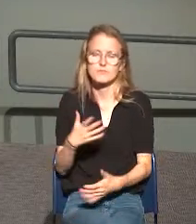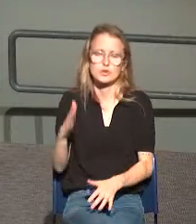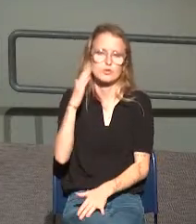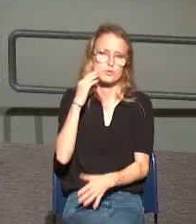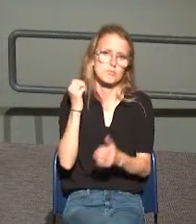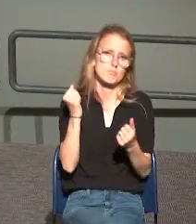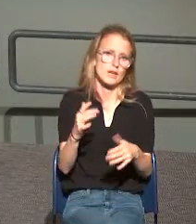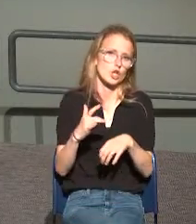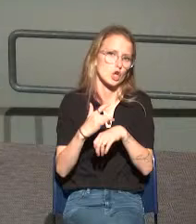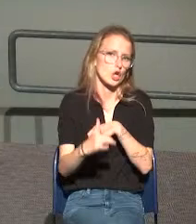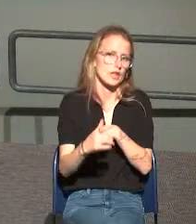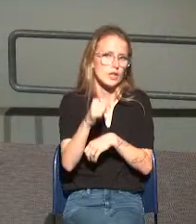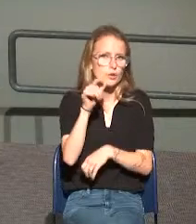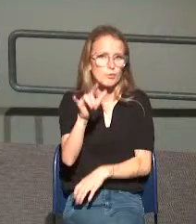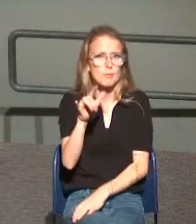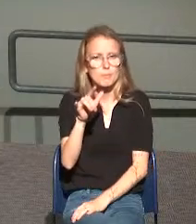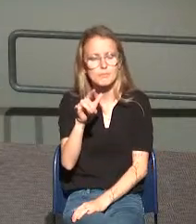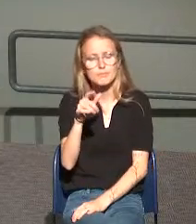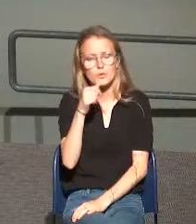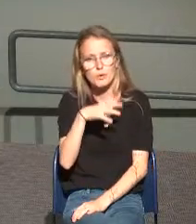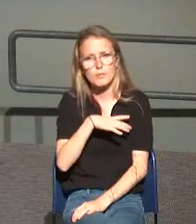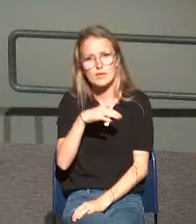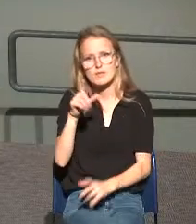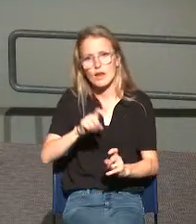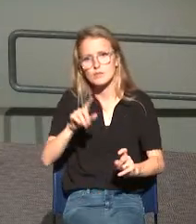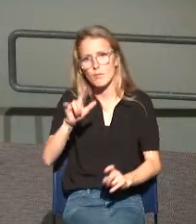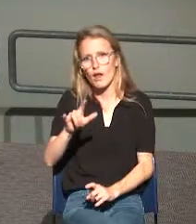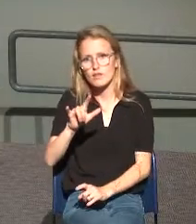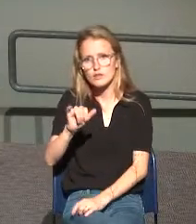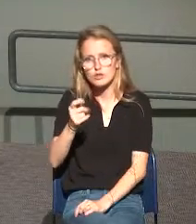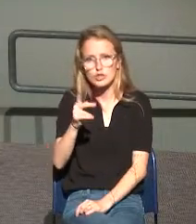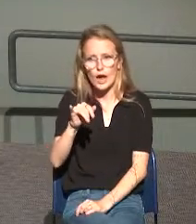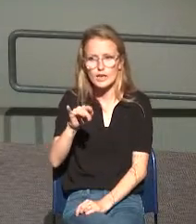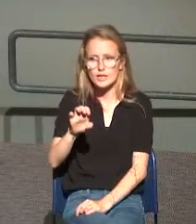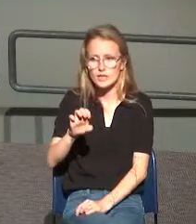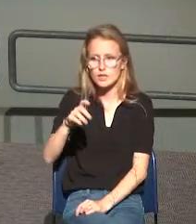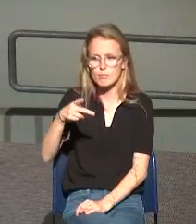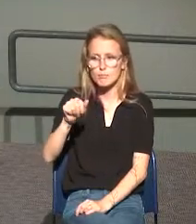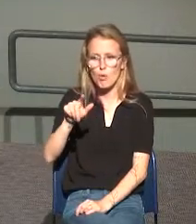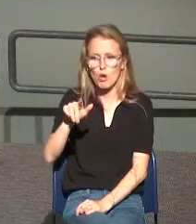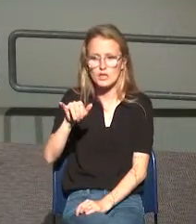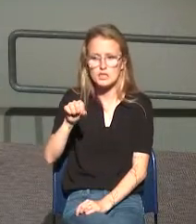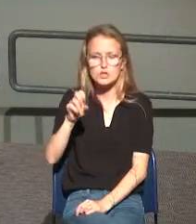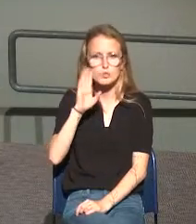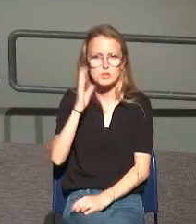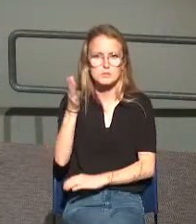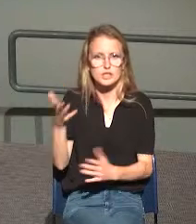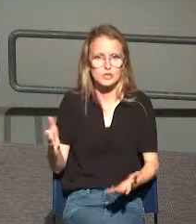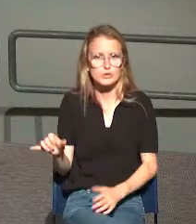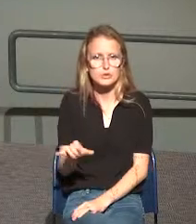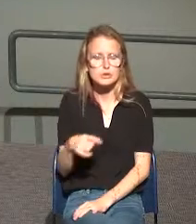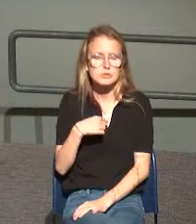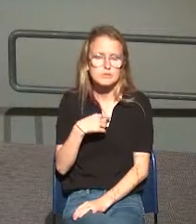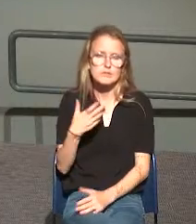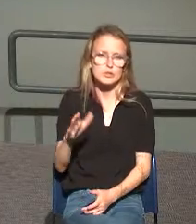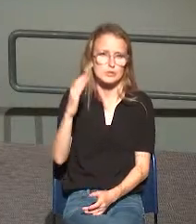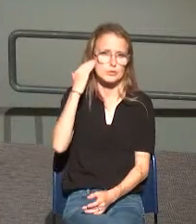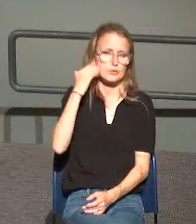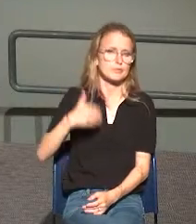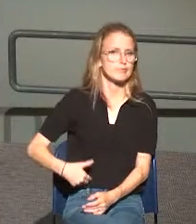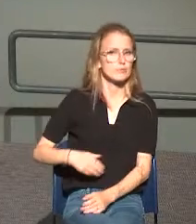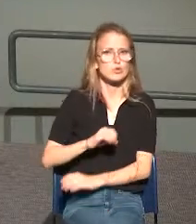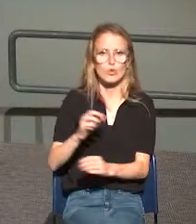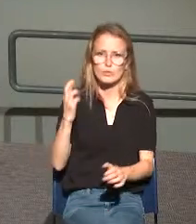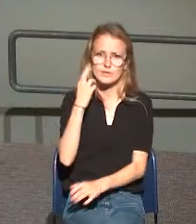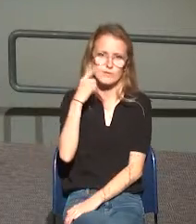pilots, Jackie Parker and Eileen Collins, who I think is going to be speaking here. And I just knew that there was no reason for